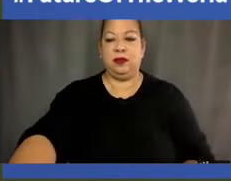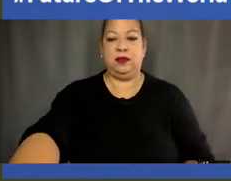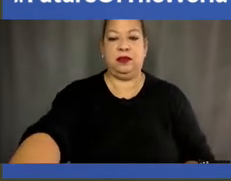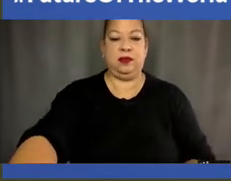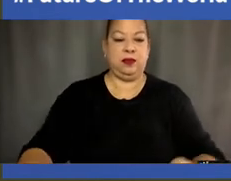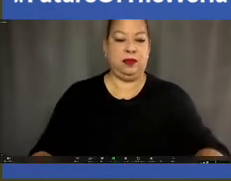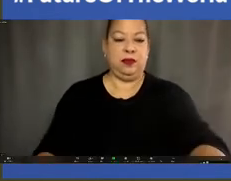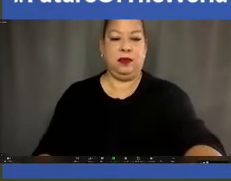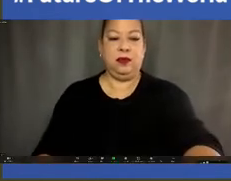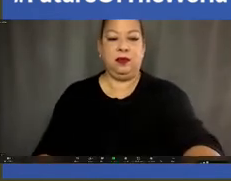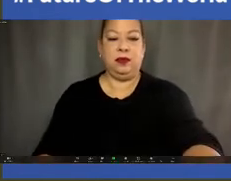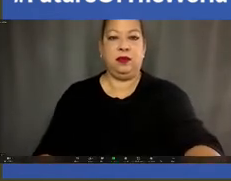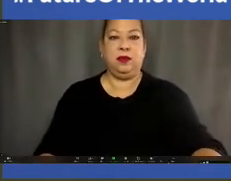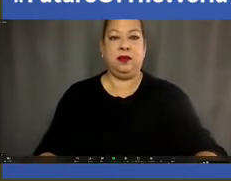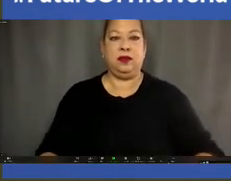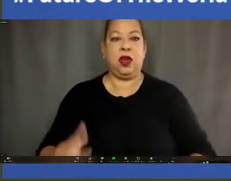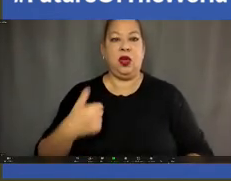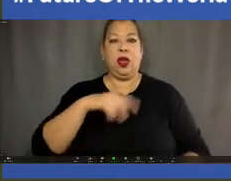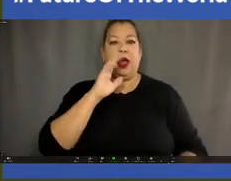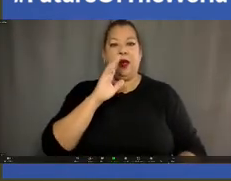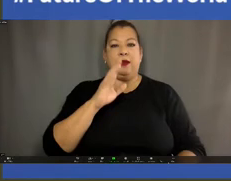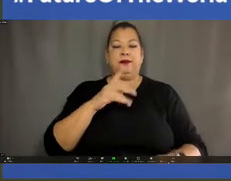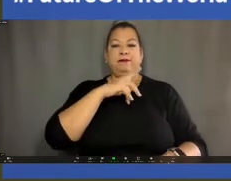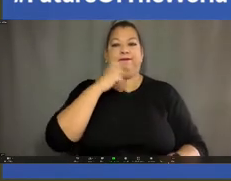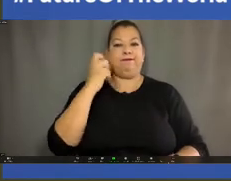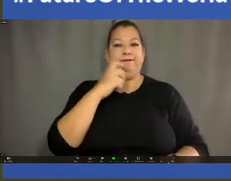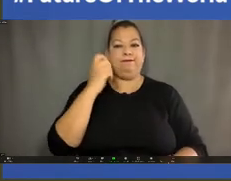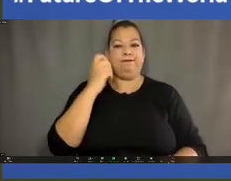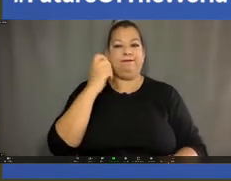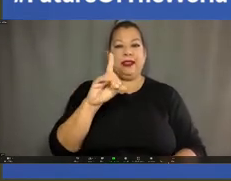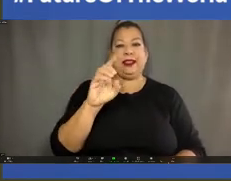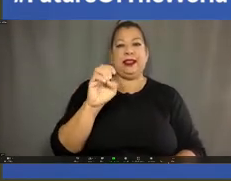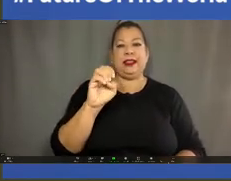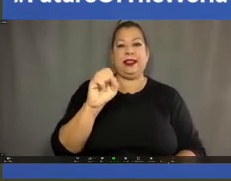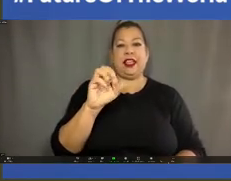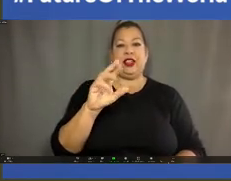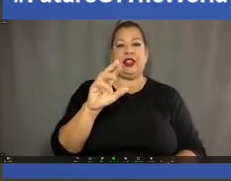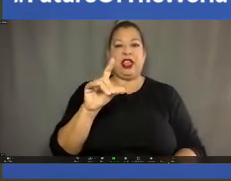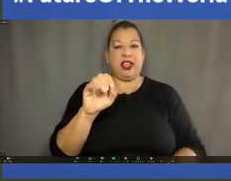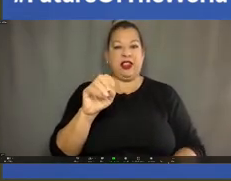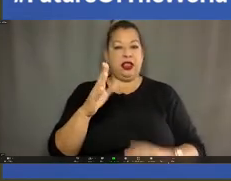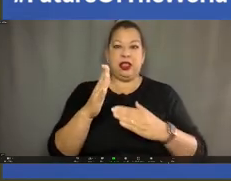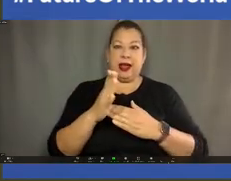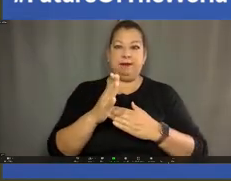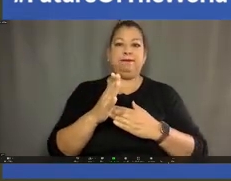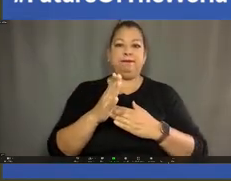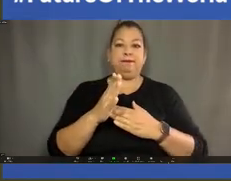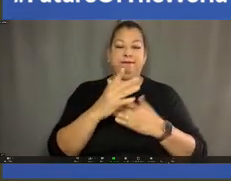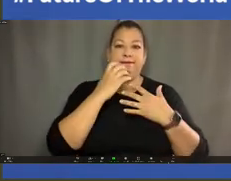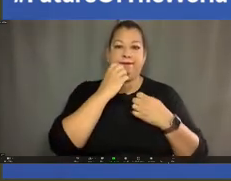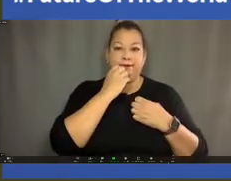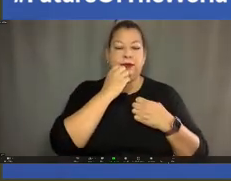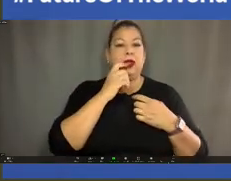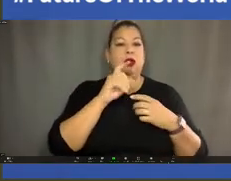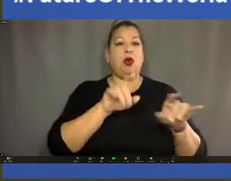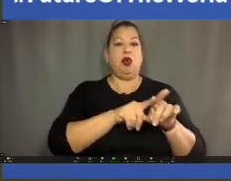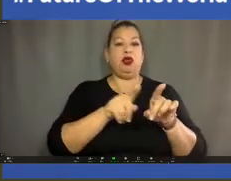desertification, which is the top thing that you think is the threat from climate change. We also have sea level